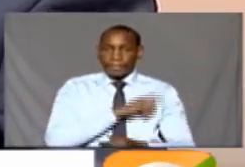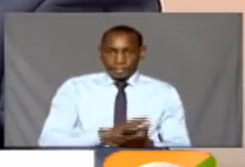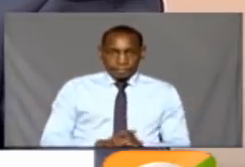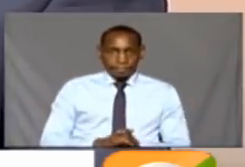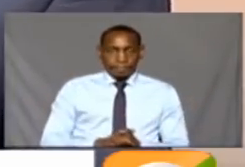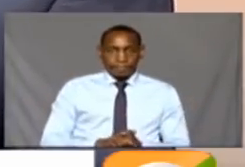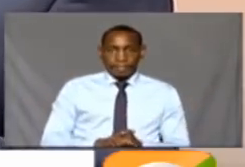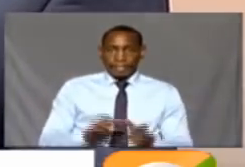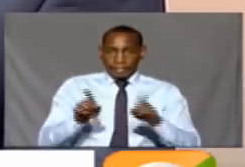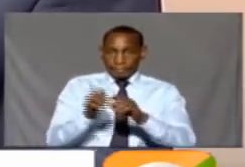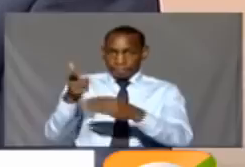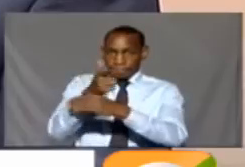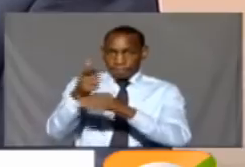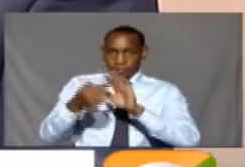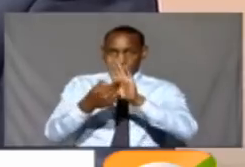just played.